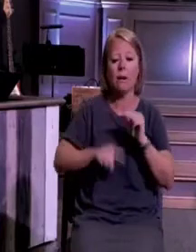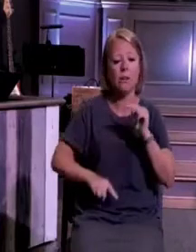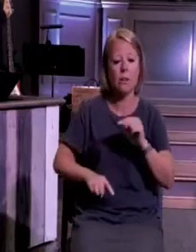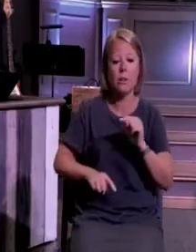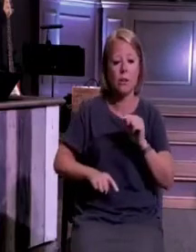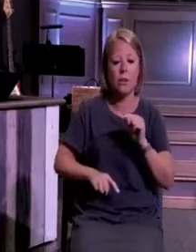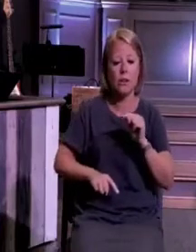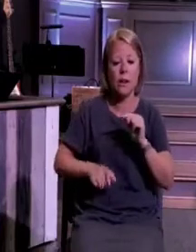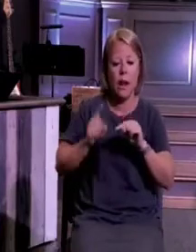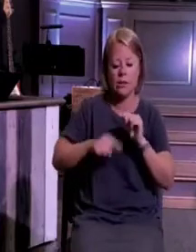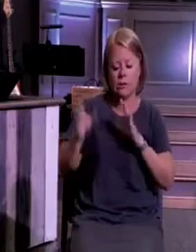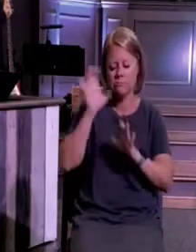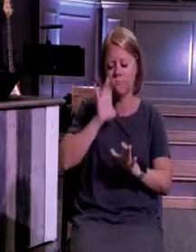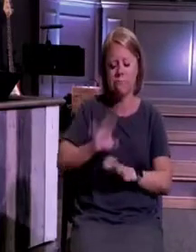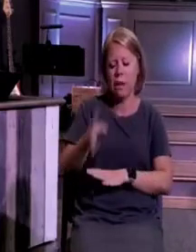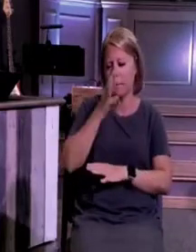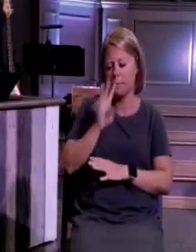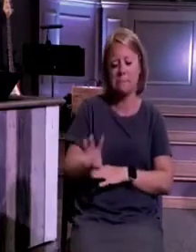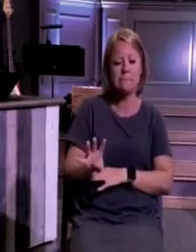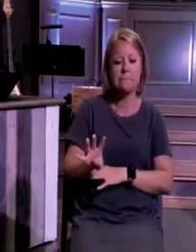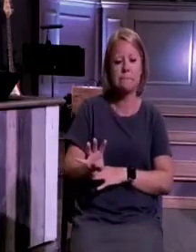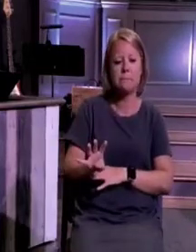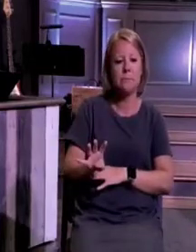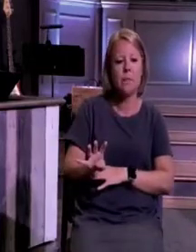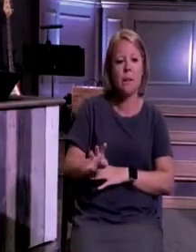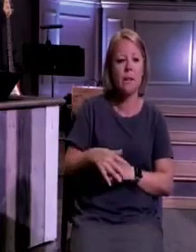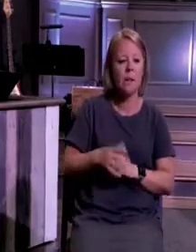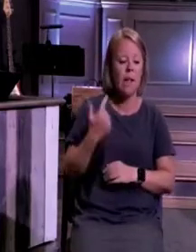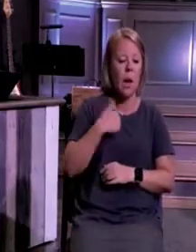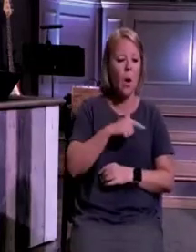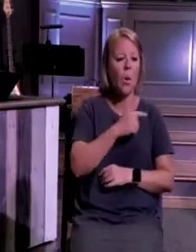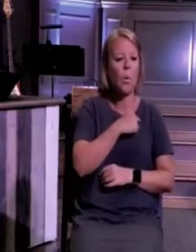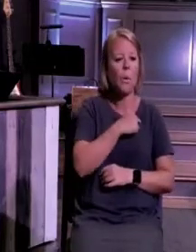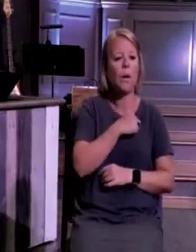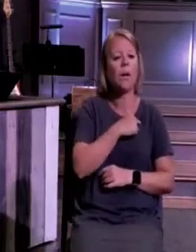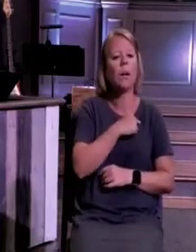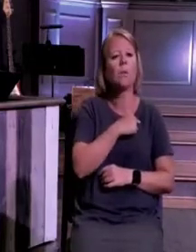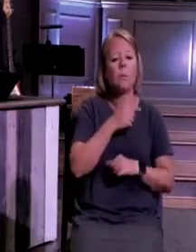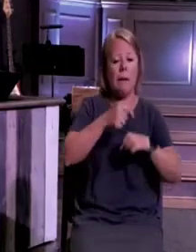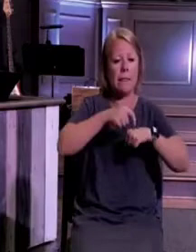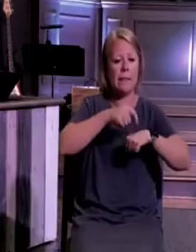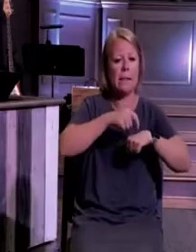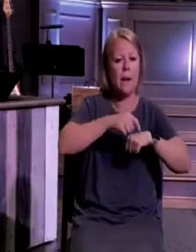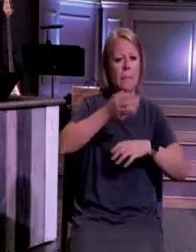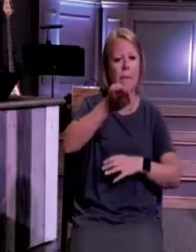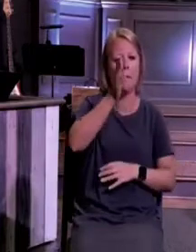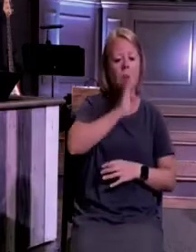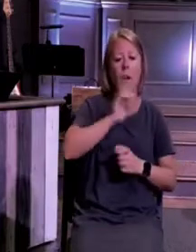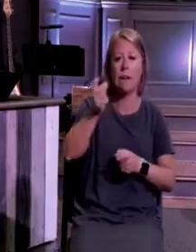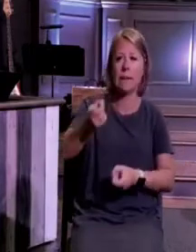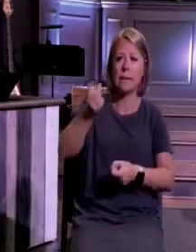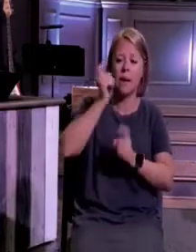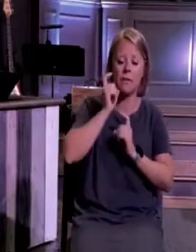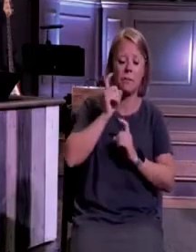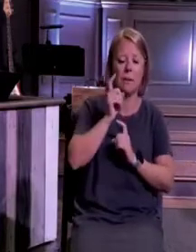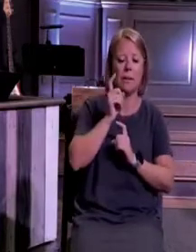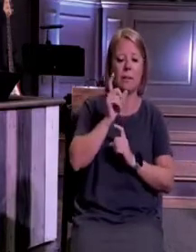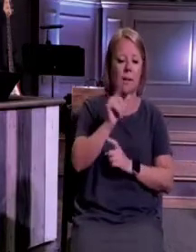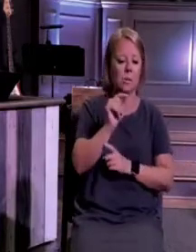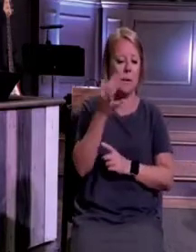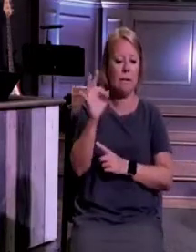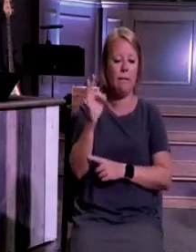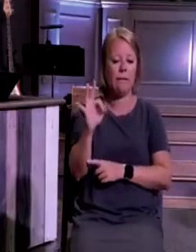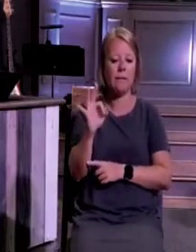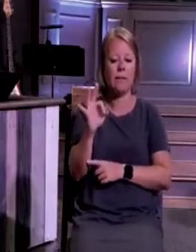out from under it. Unbeknowing to me that we would be at the time that God had gave me this in